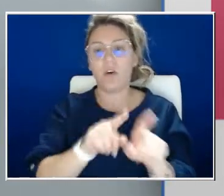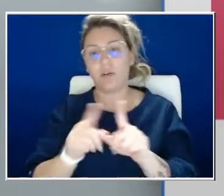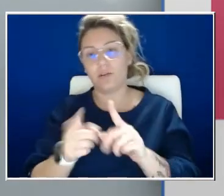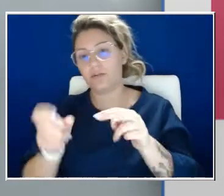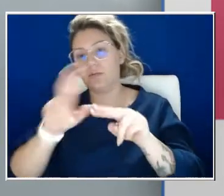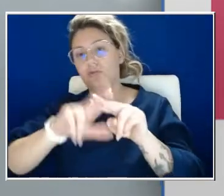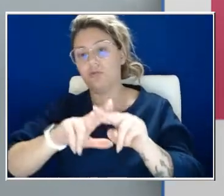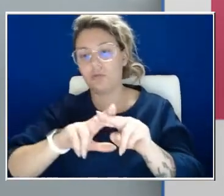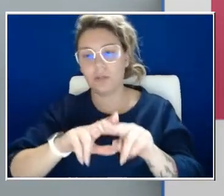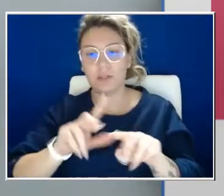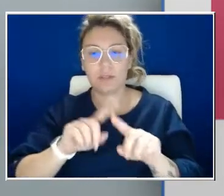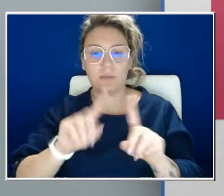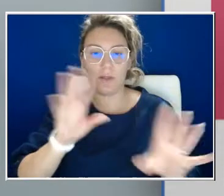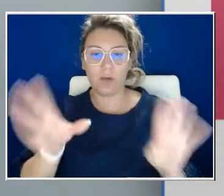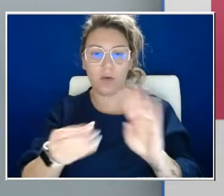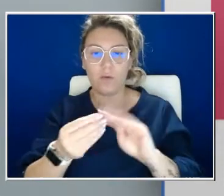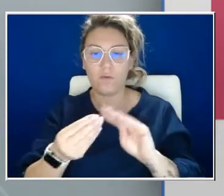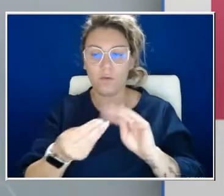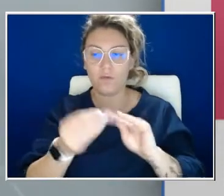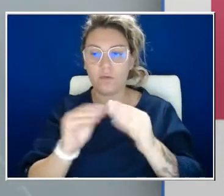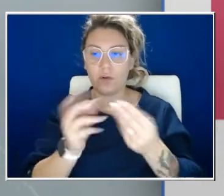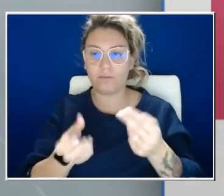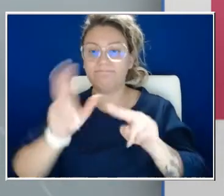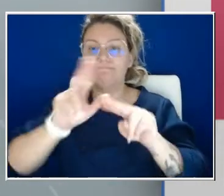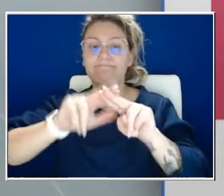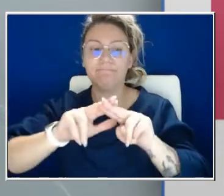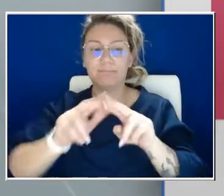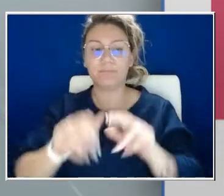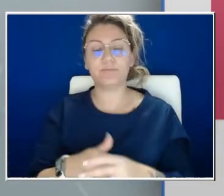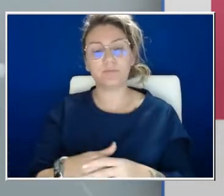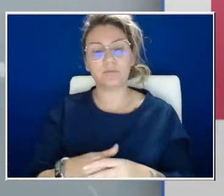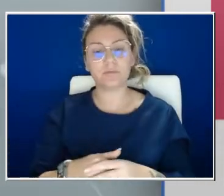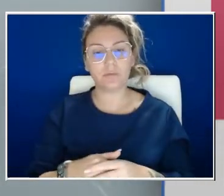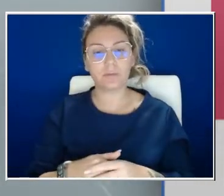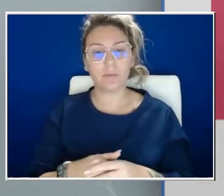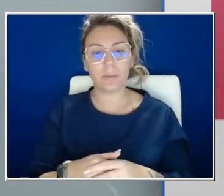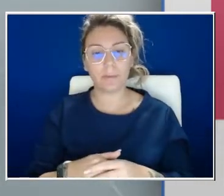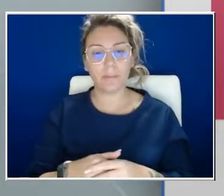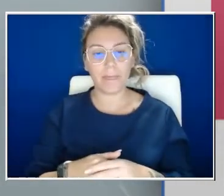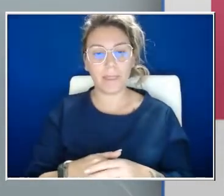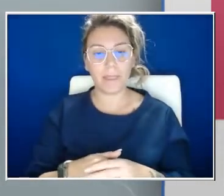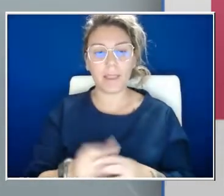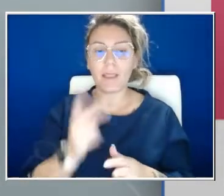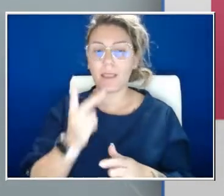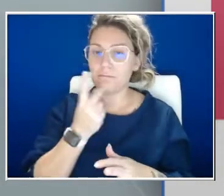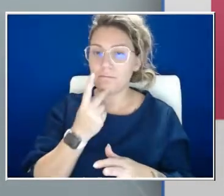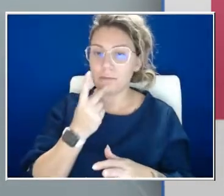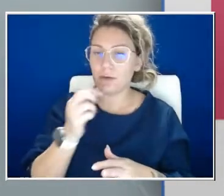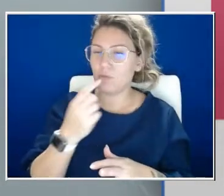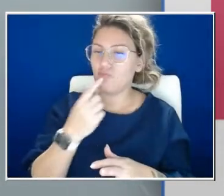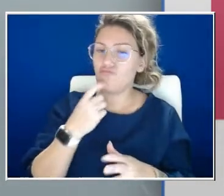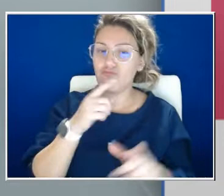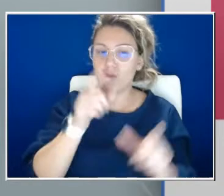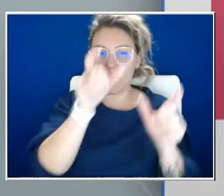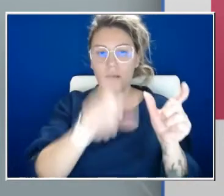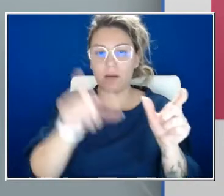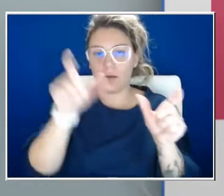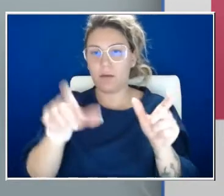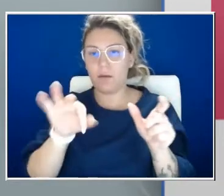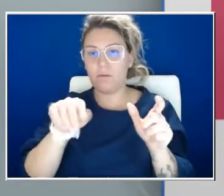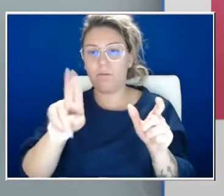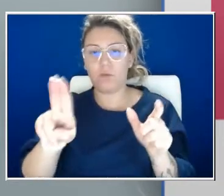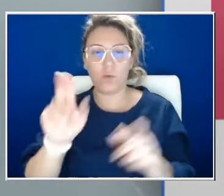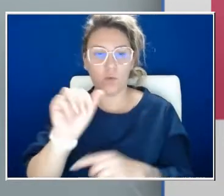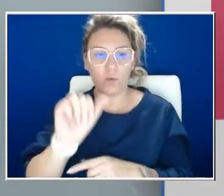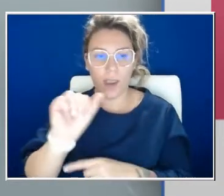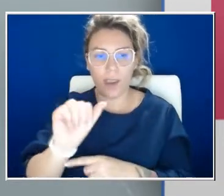so the overall numbers have gone up. And the pink or red bars are influenza A, and obviously you can